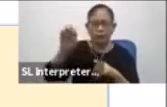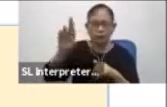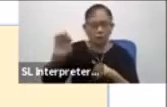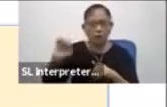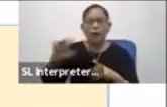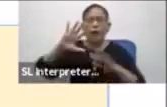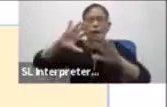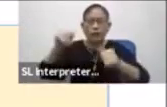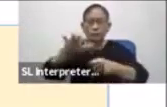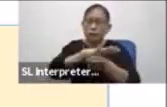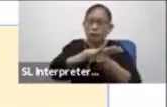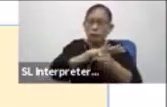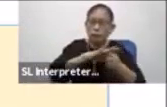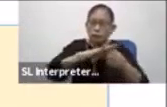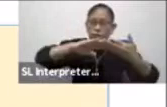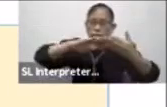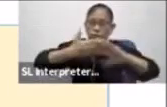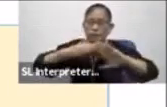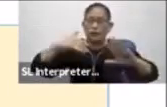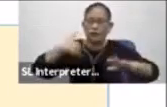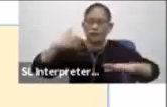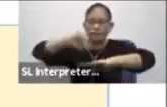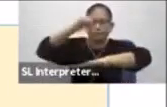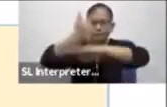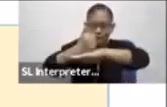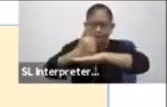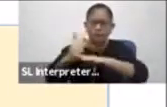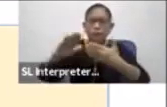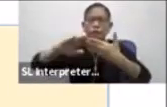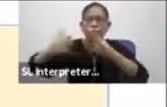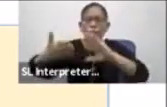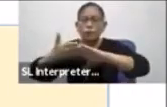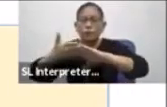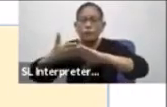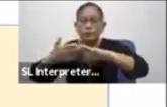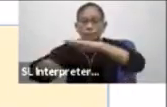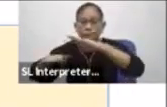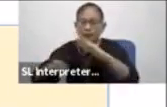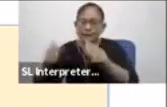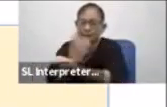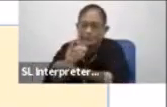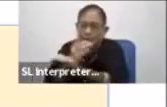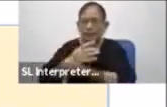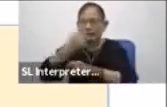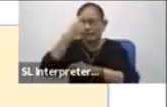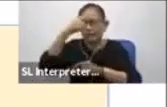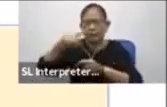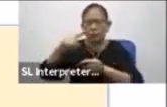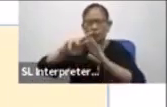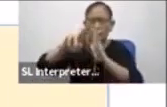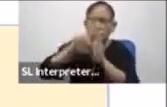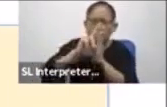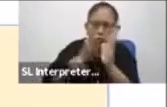established a community-based care for vulnerable women, or customary rules